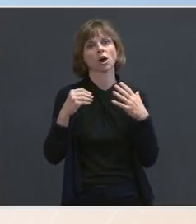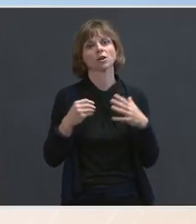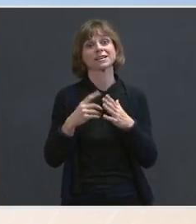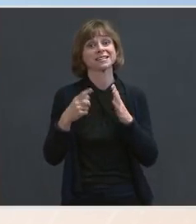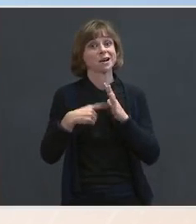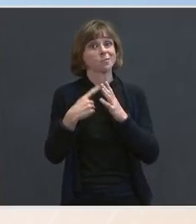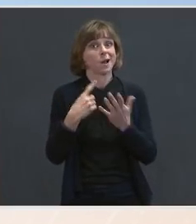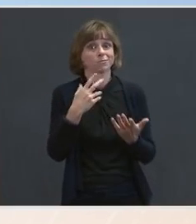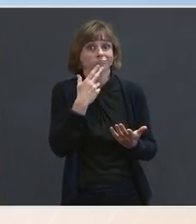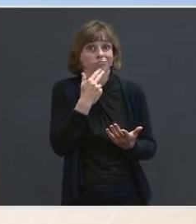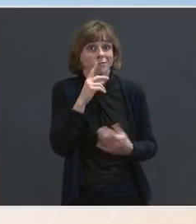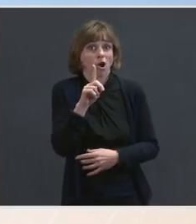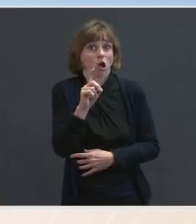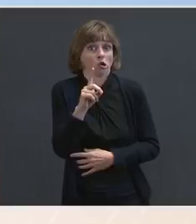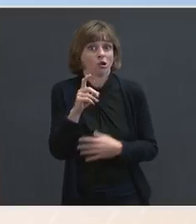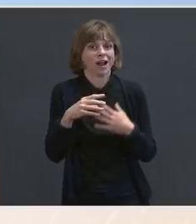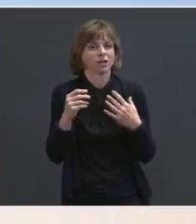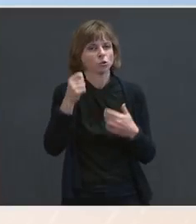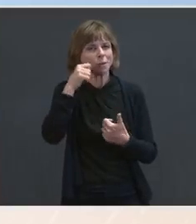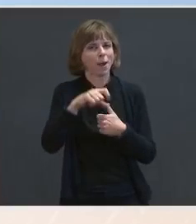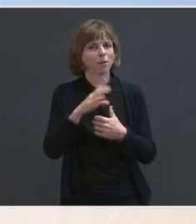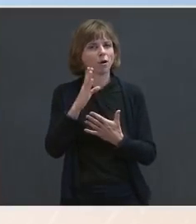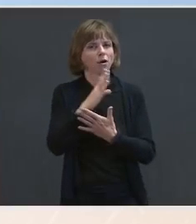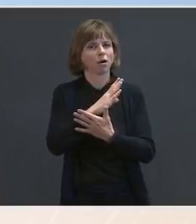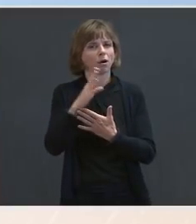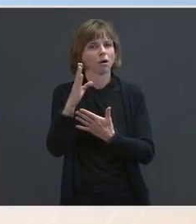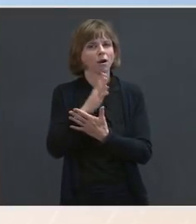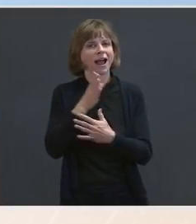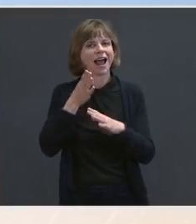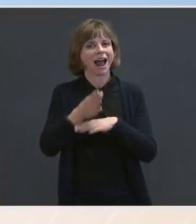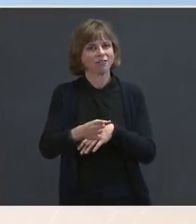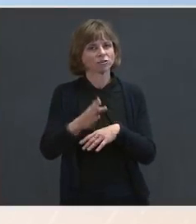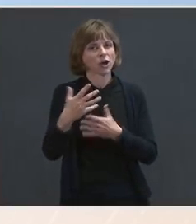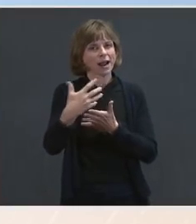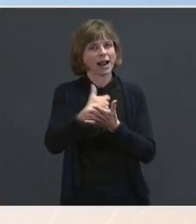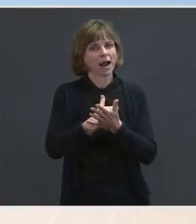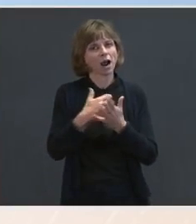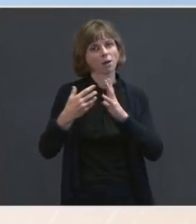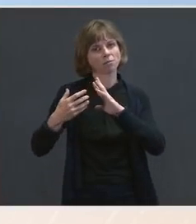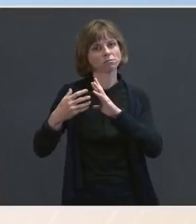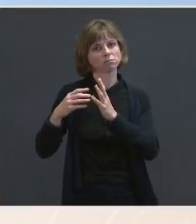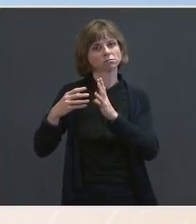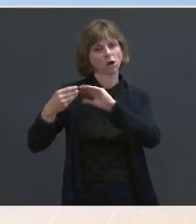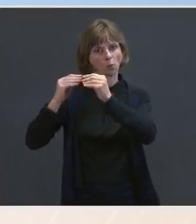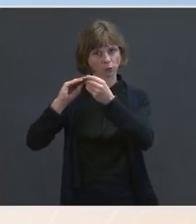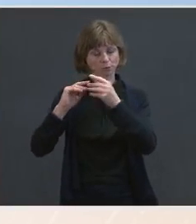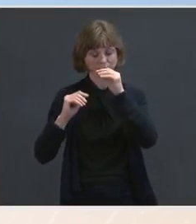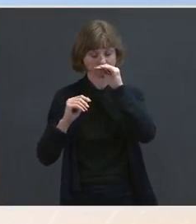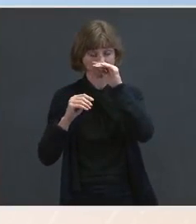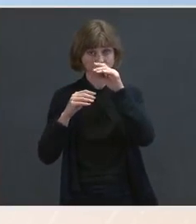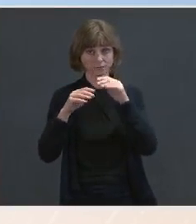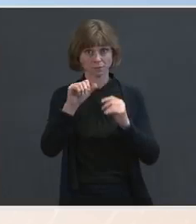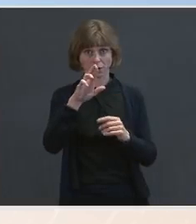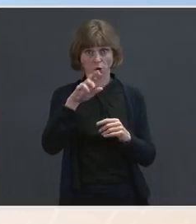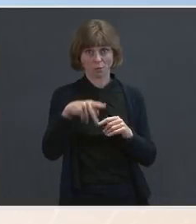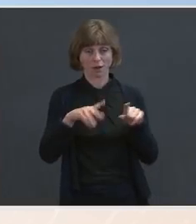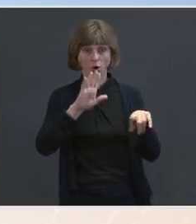as $100, because as you all know, it was scaled down after a certain income rate. Under the rescue plan, almost all of these